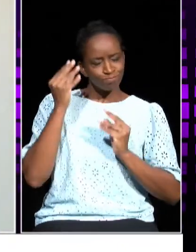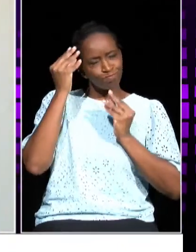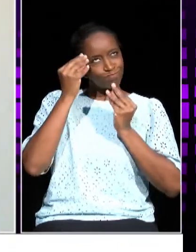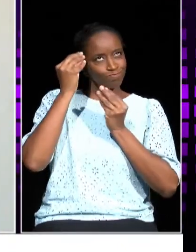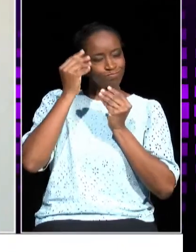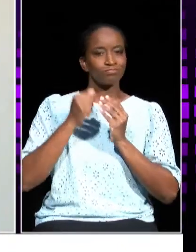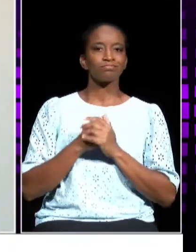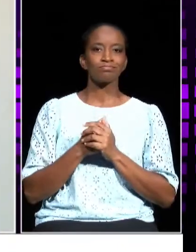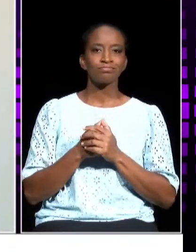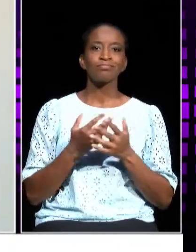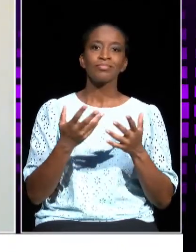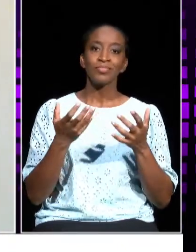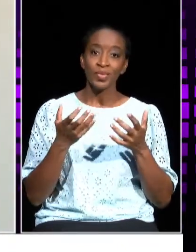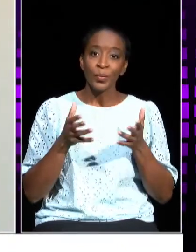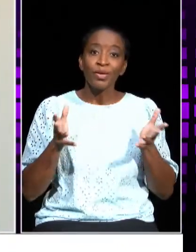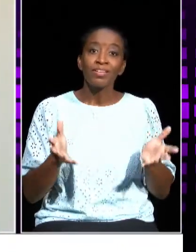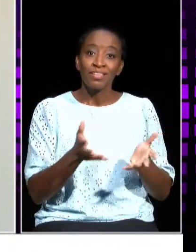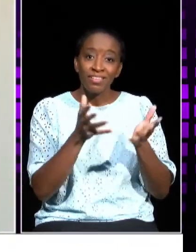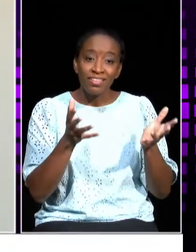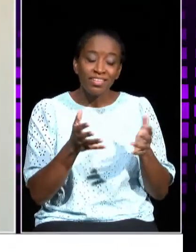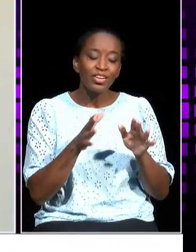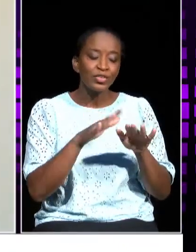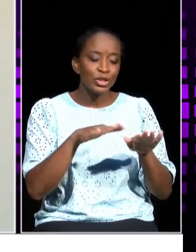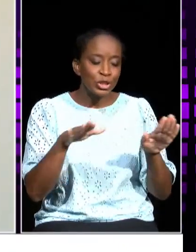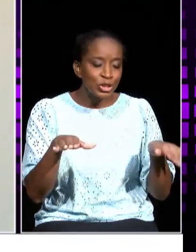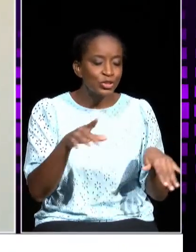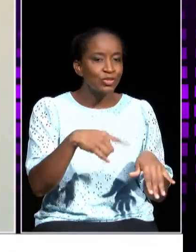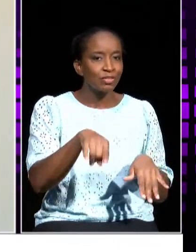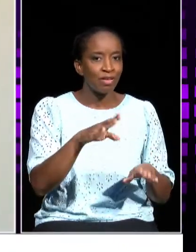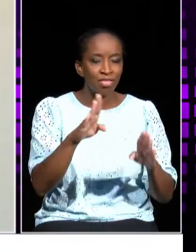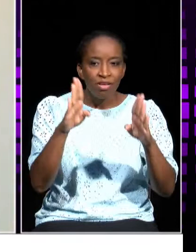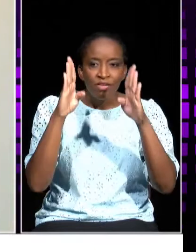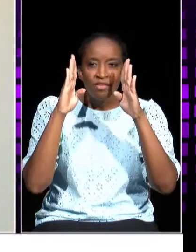have 2 ears and 1 mouth, so it's better to